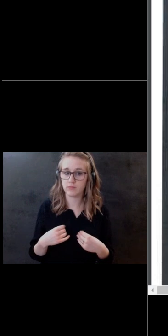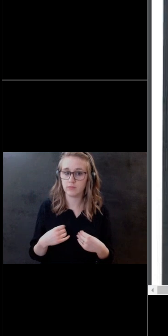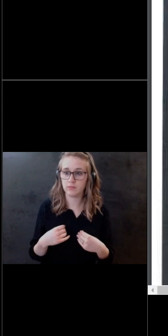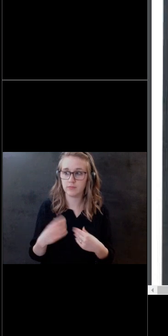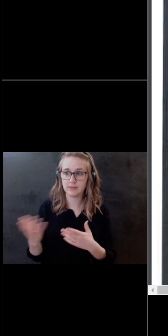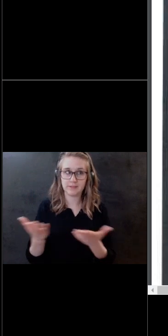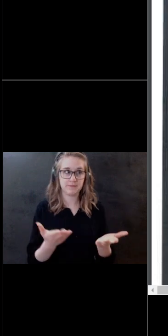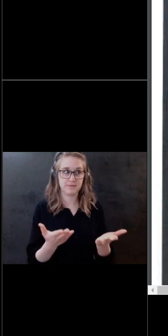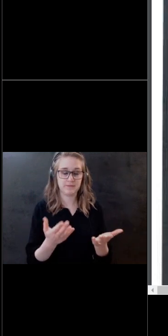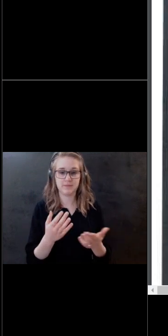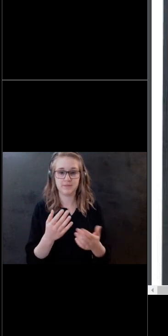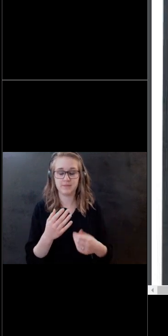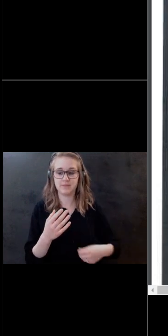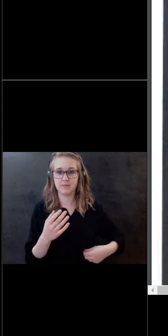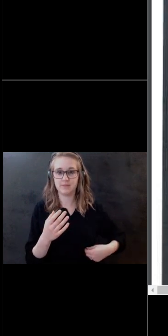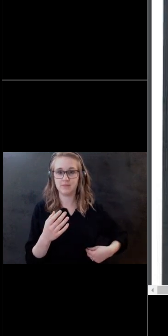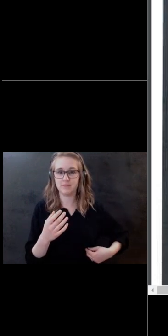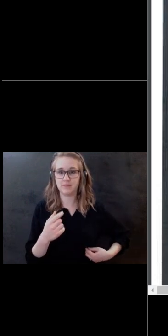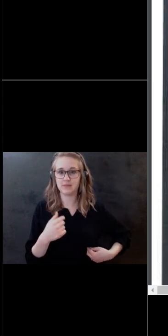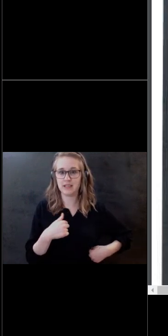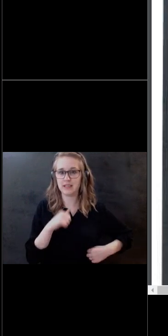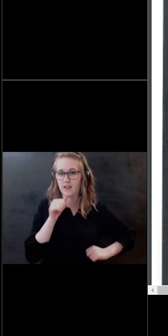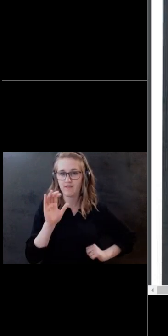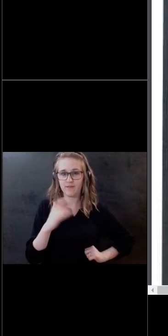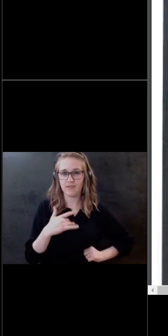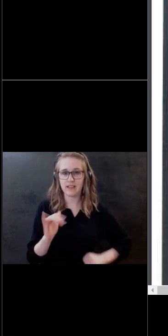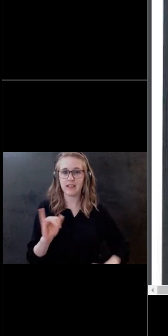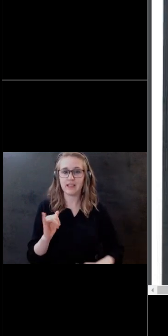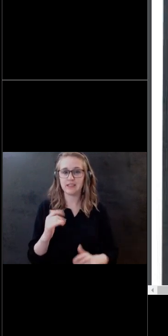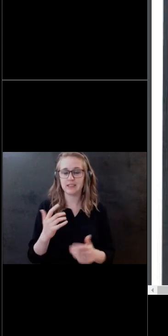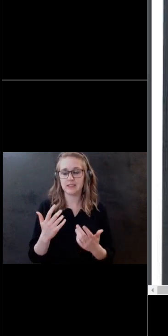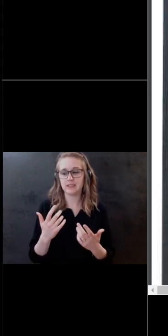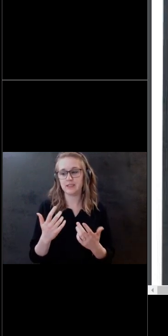It doesn't seem like it's up to me.